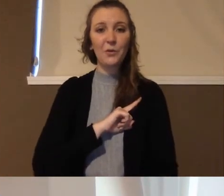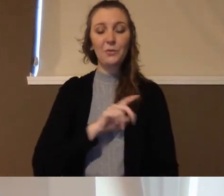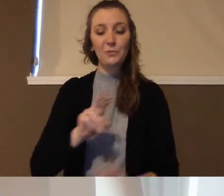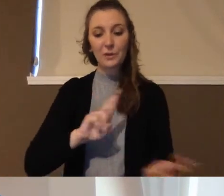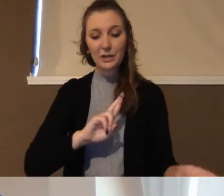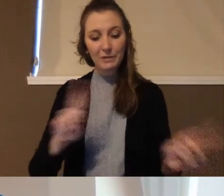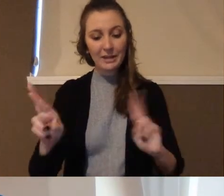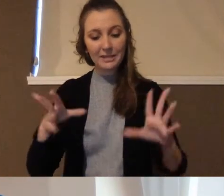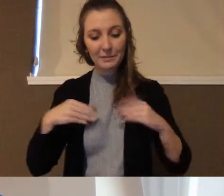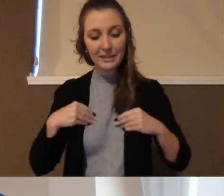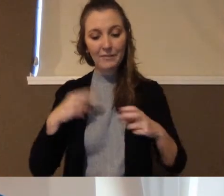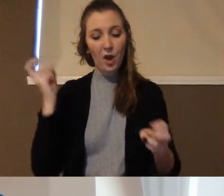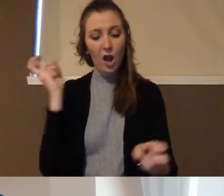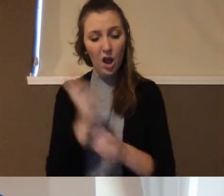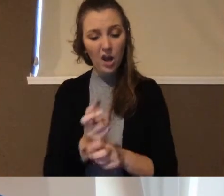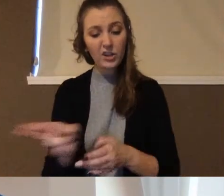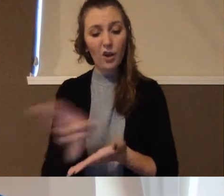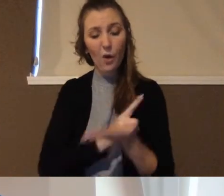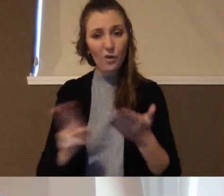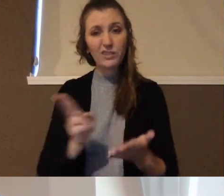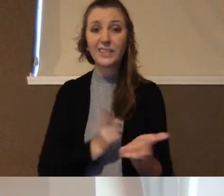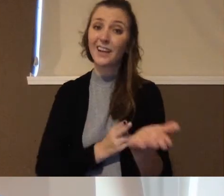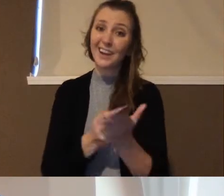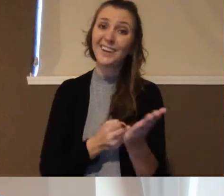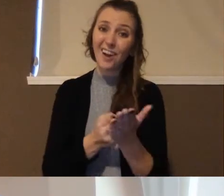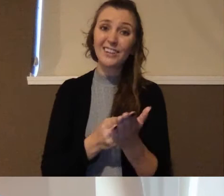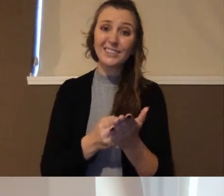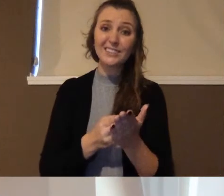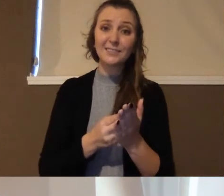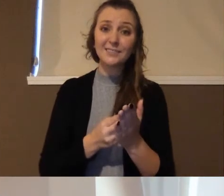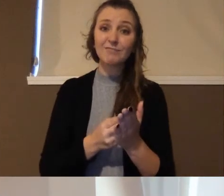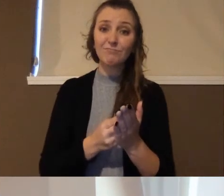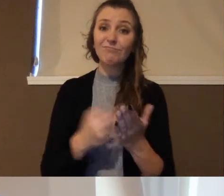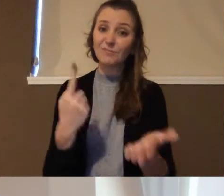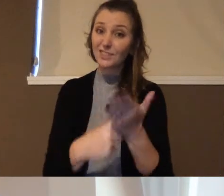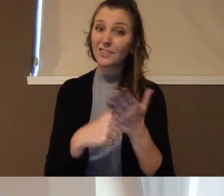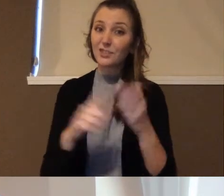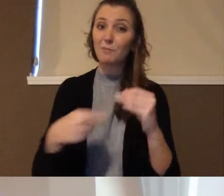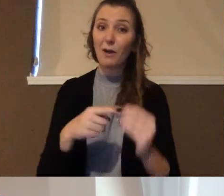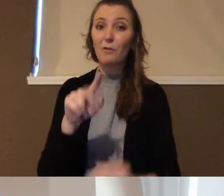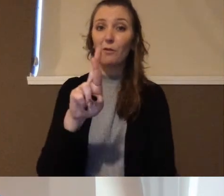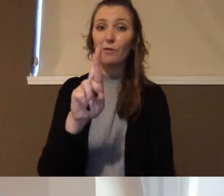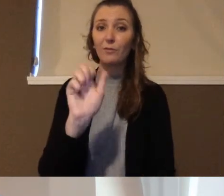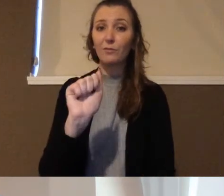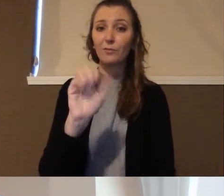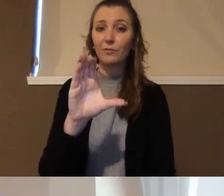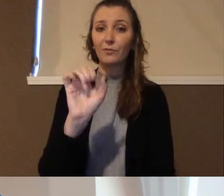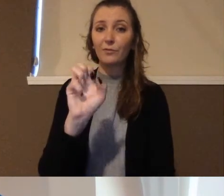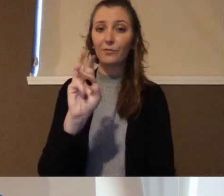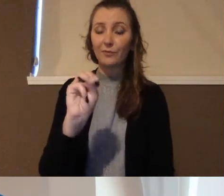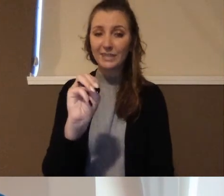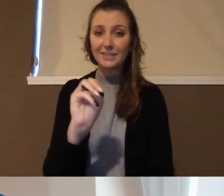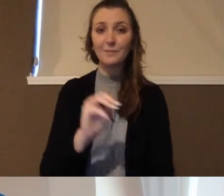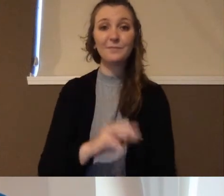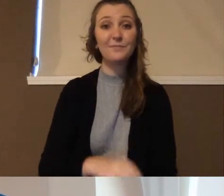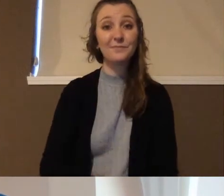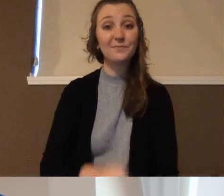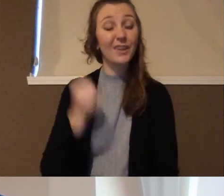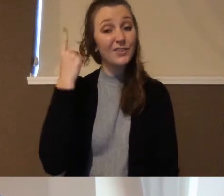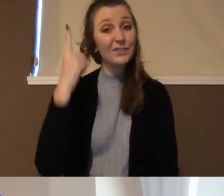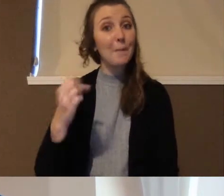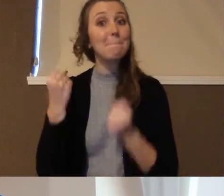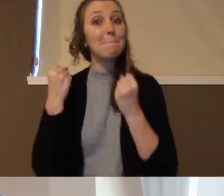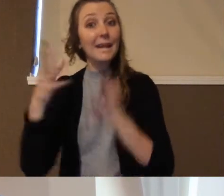conversations about racism. Conversations that many faith communities would run from because they